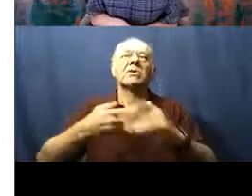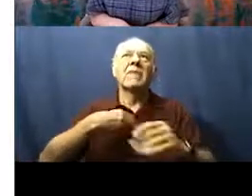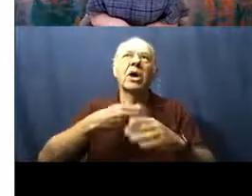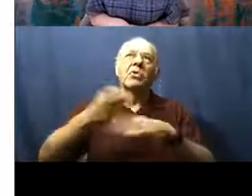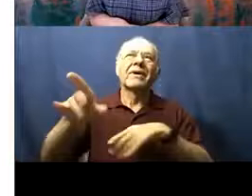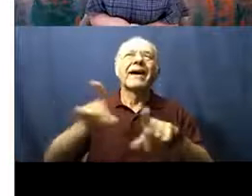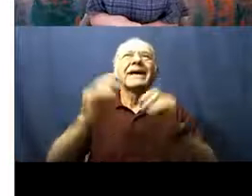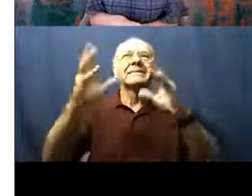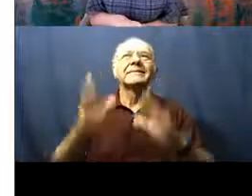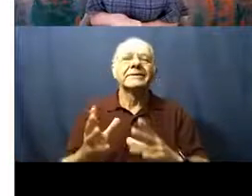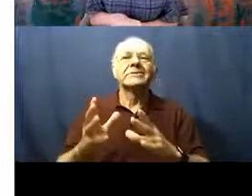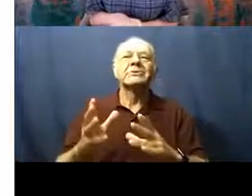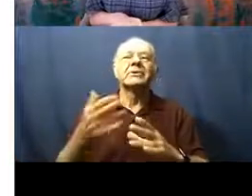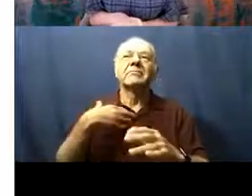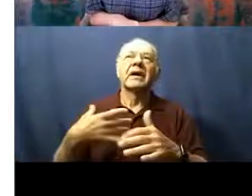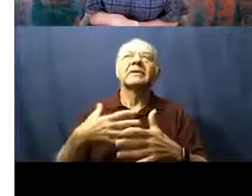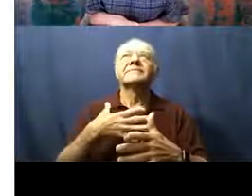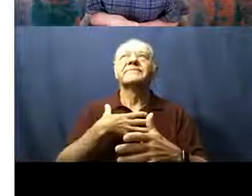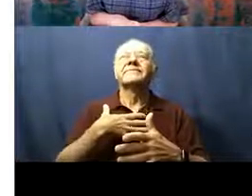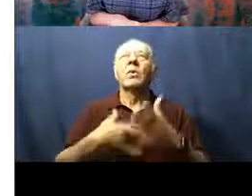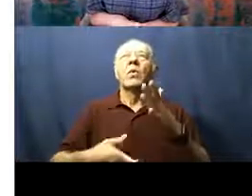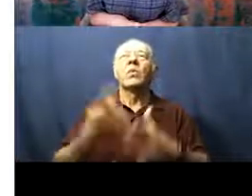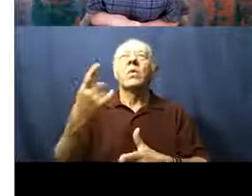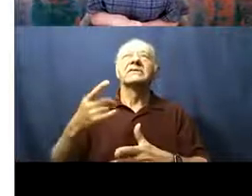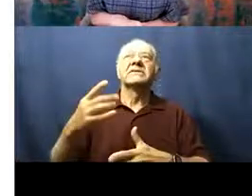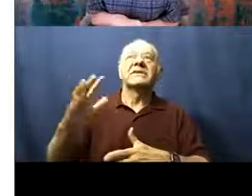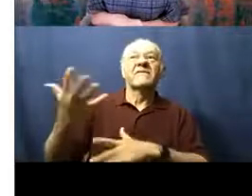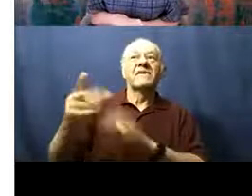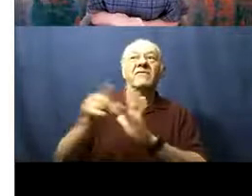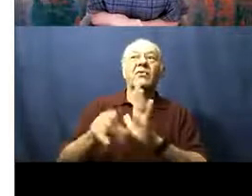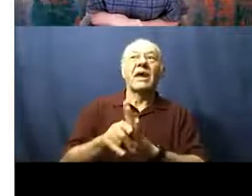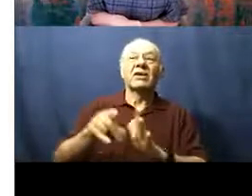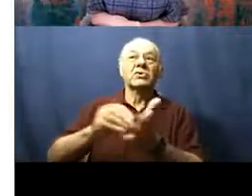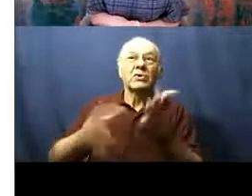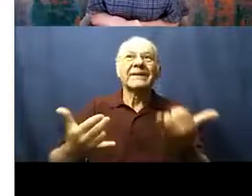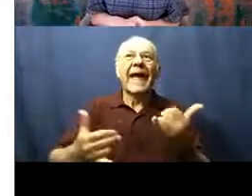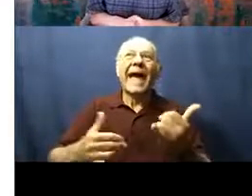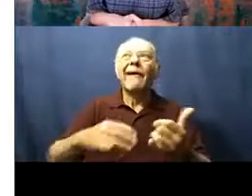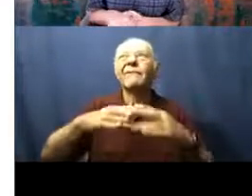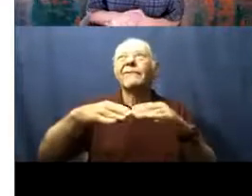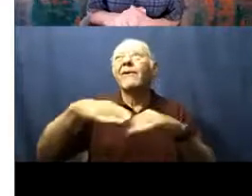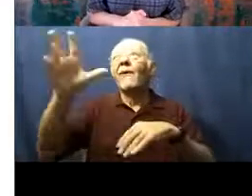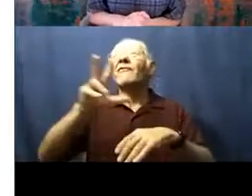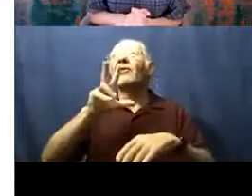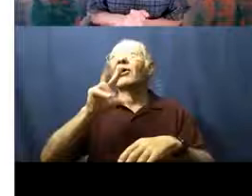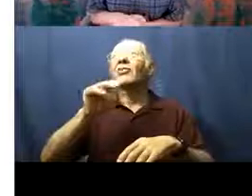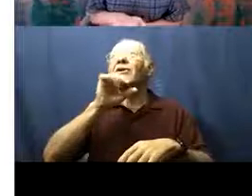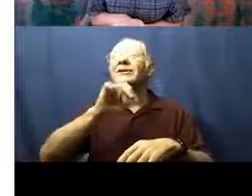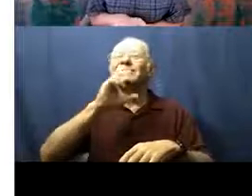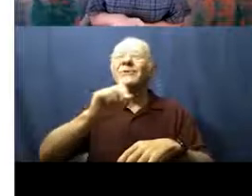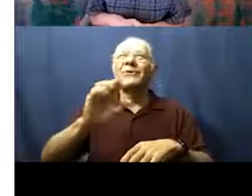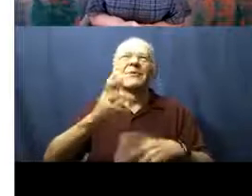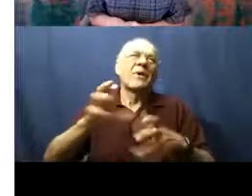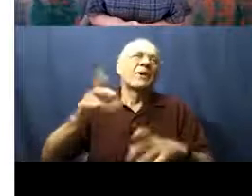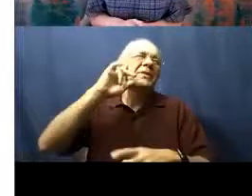as a teacher. My once 5th graders are now in their 30s, which I don't like to think about,